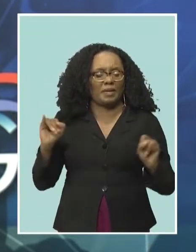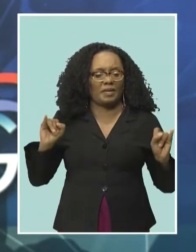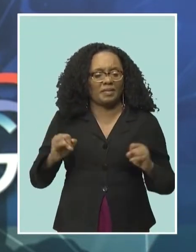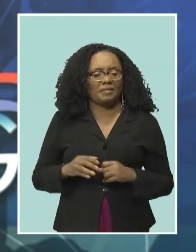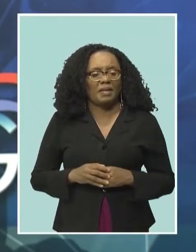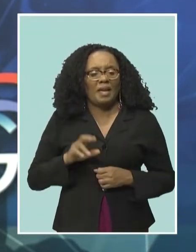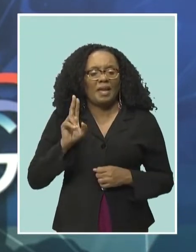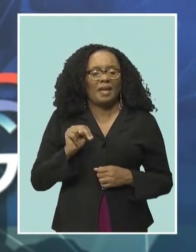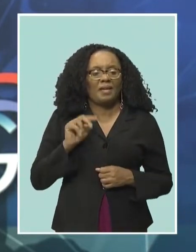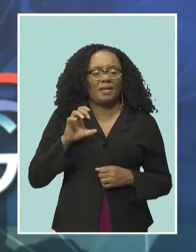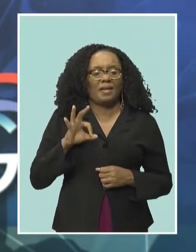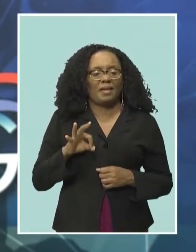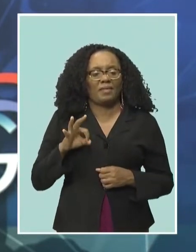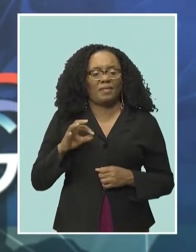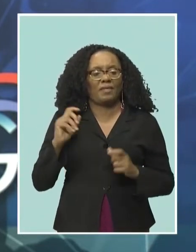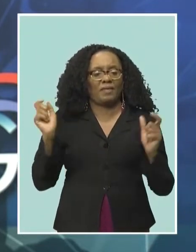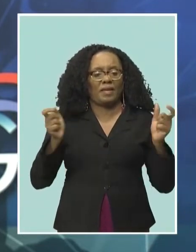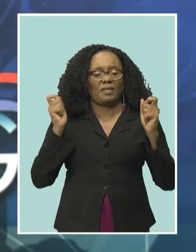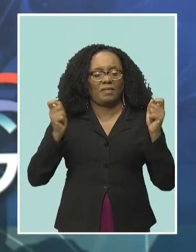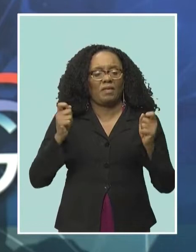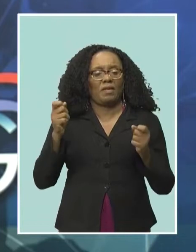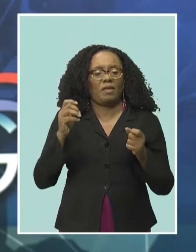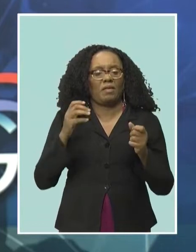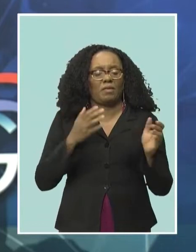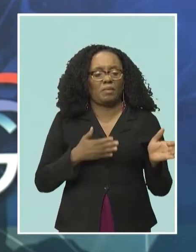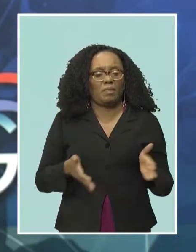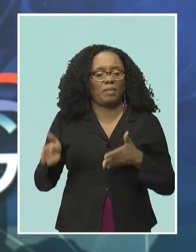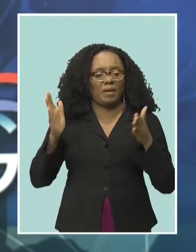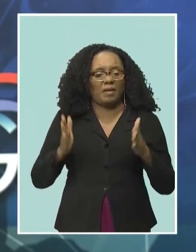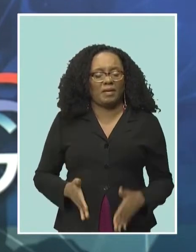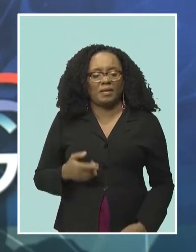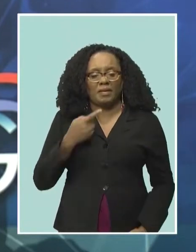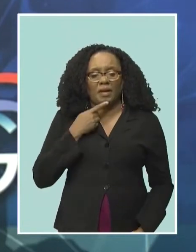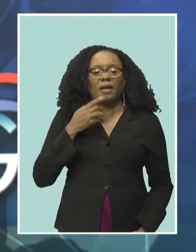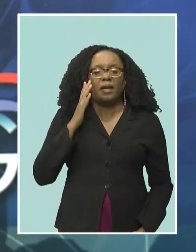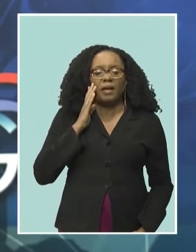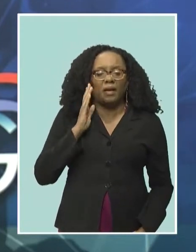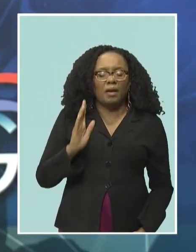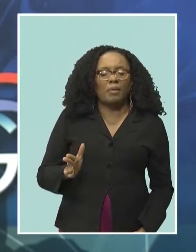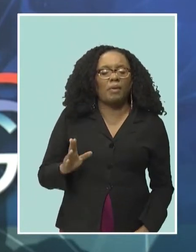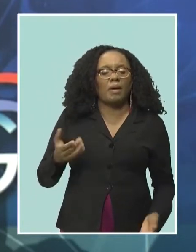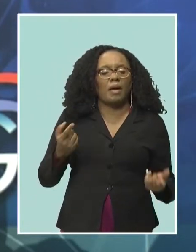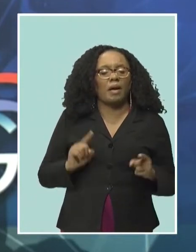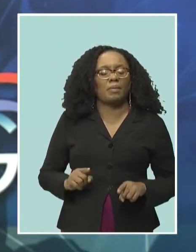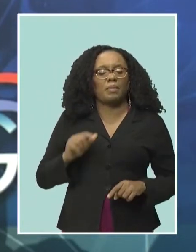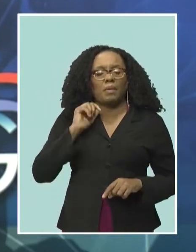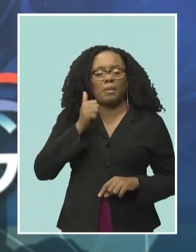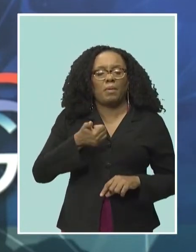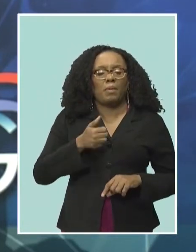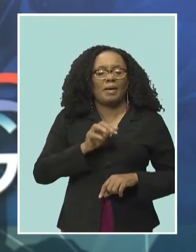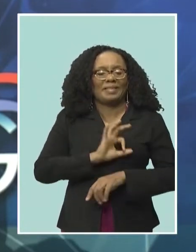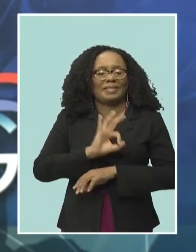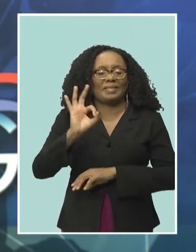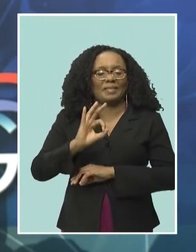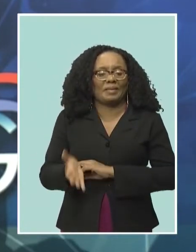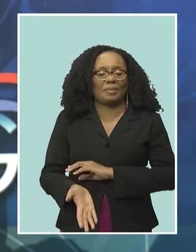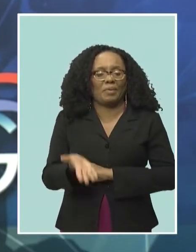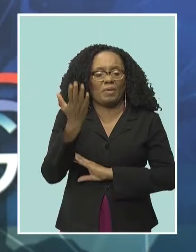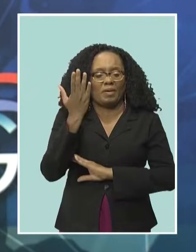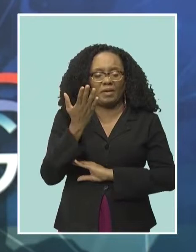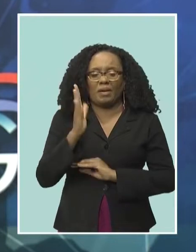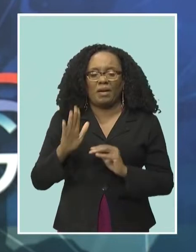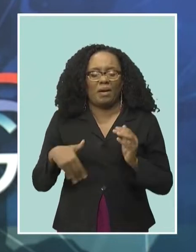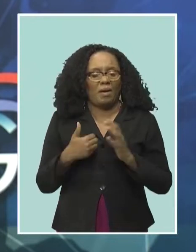event planner Stacey O'Brien says the event, which comes off at the Barbados Archives Department tomorrow at 9 in the morning, will have something